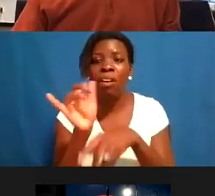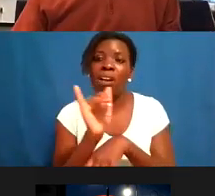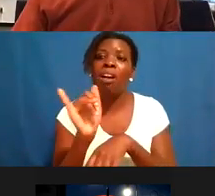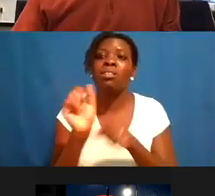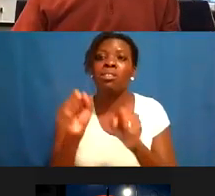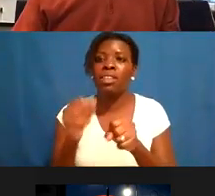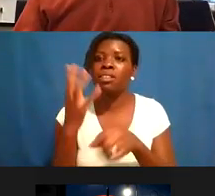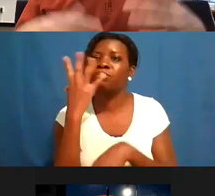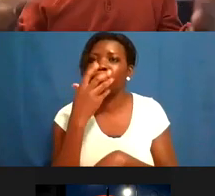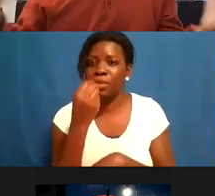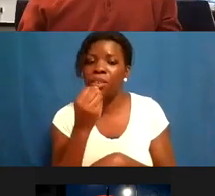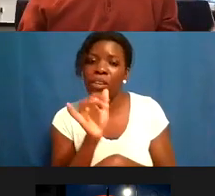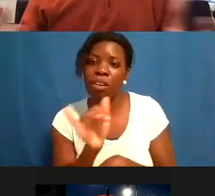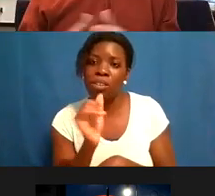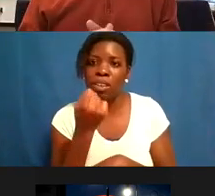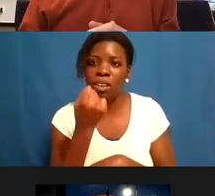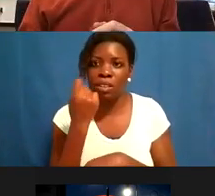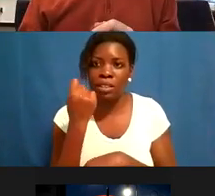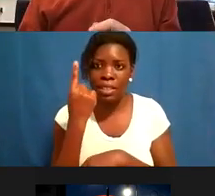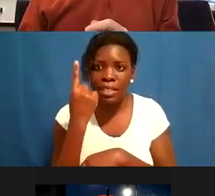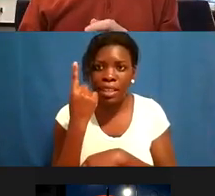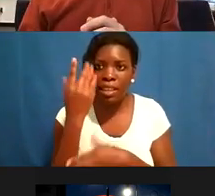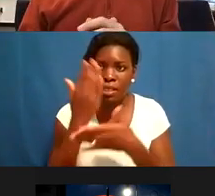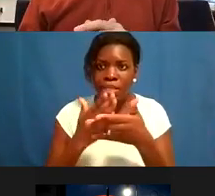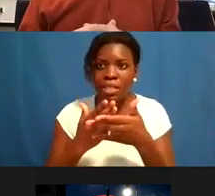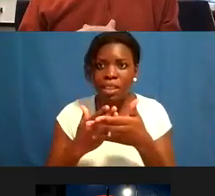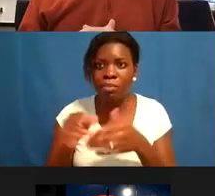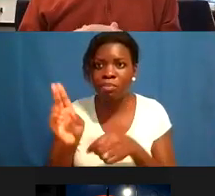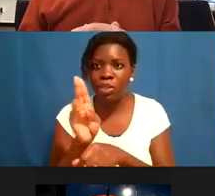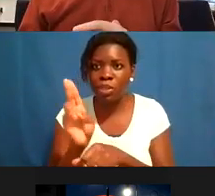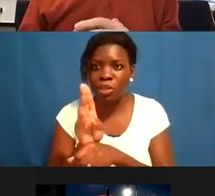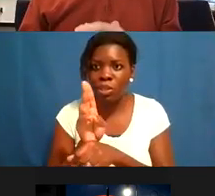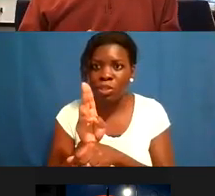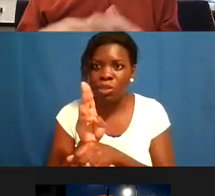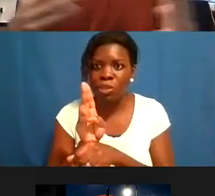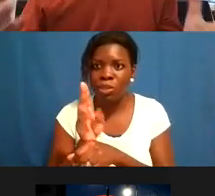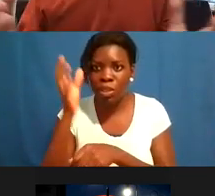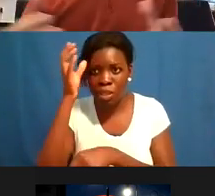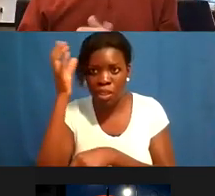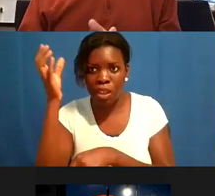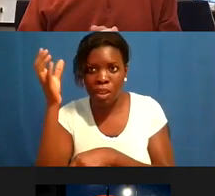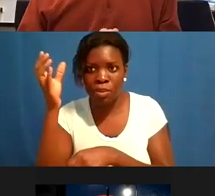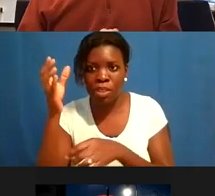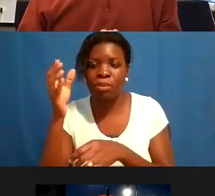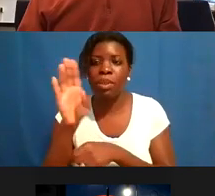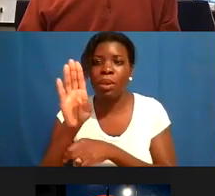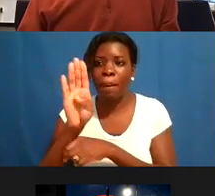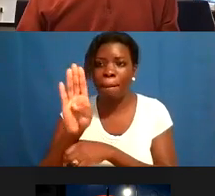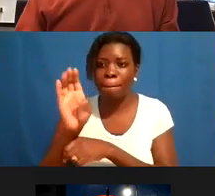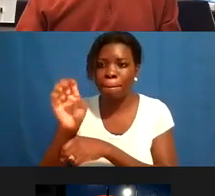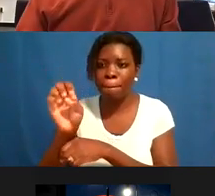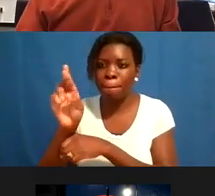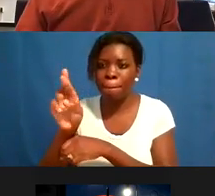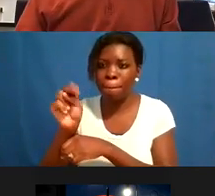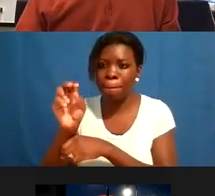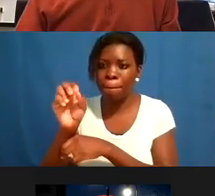And you can also understand some of them using the concept of Bernoulli that we introduced and